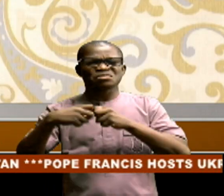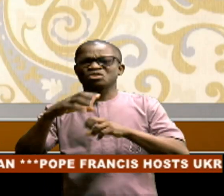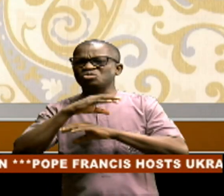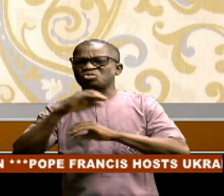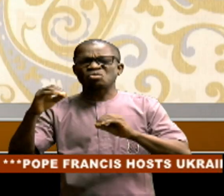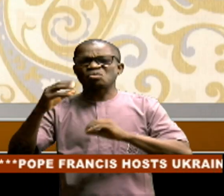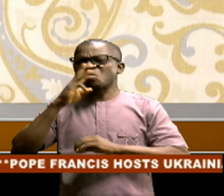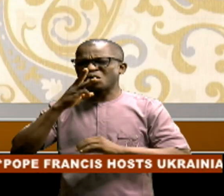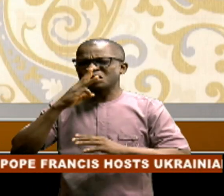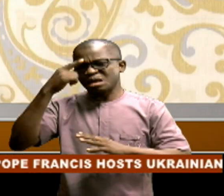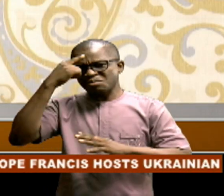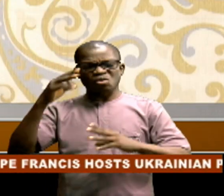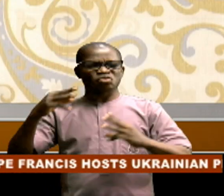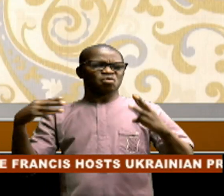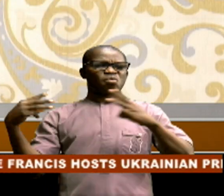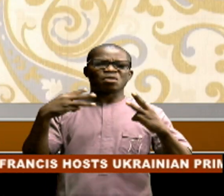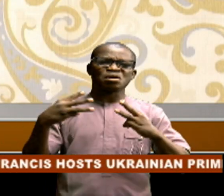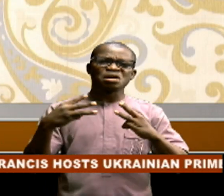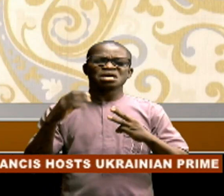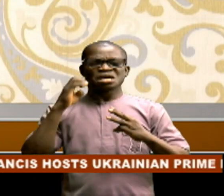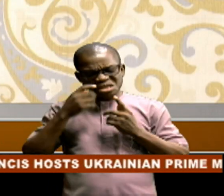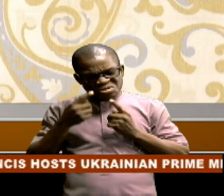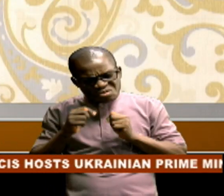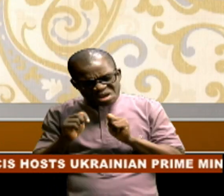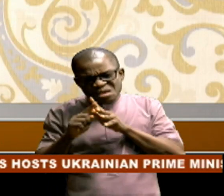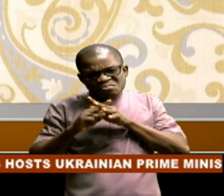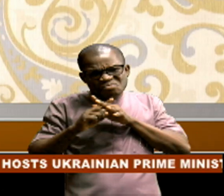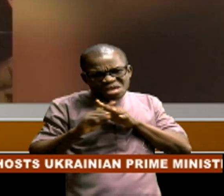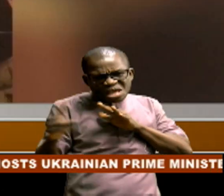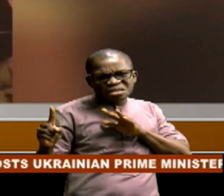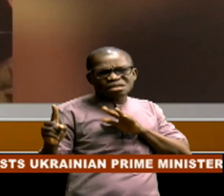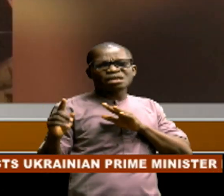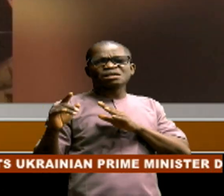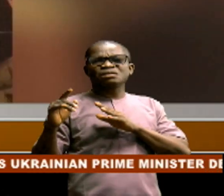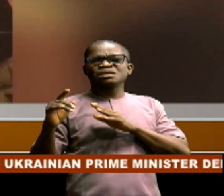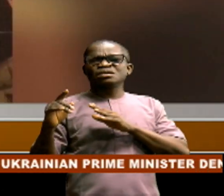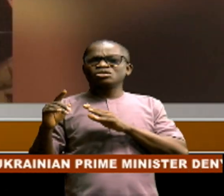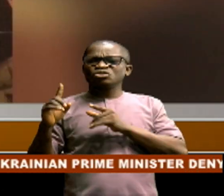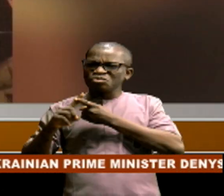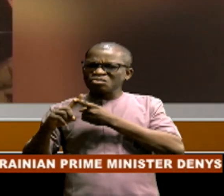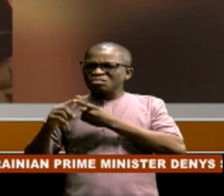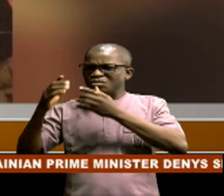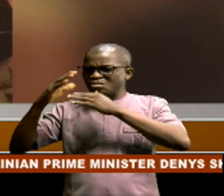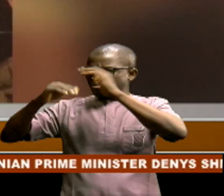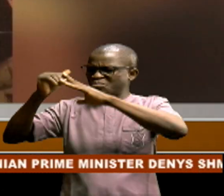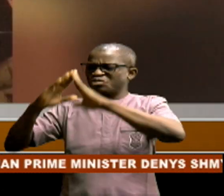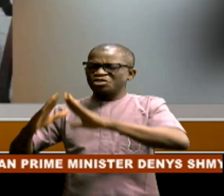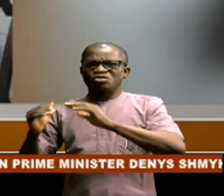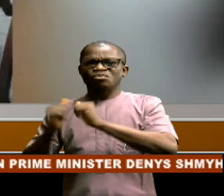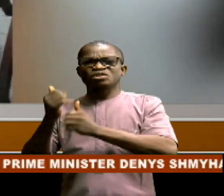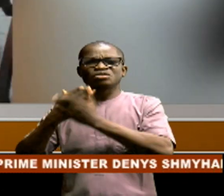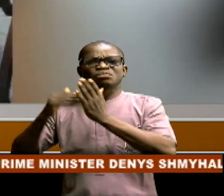the clashes. He eventually managed to escape the besieged building with the adults and shared his